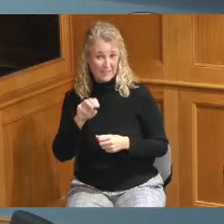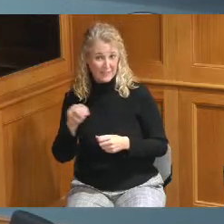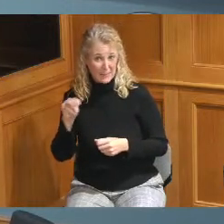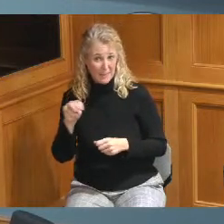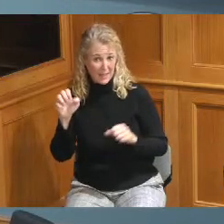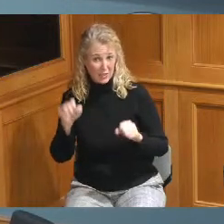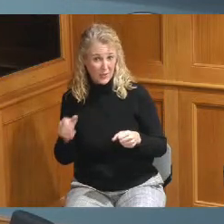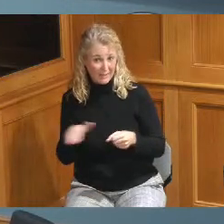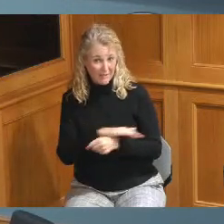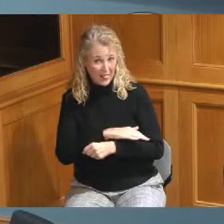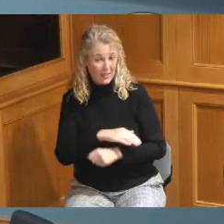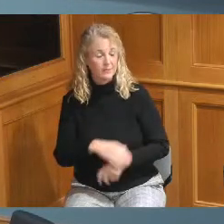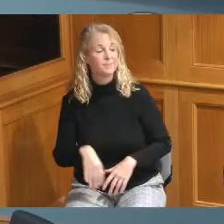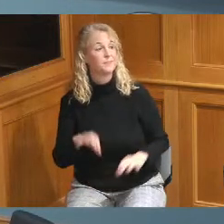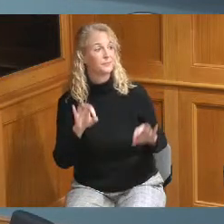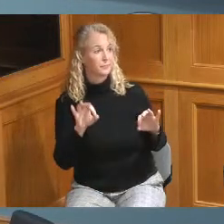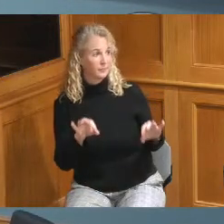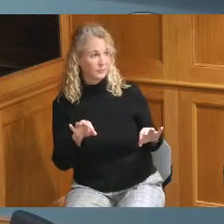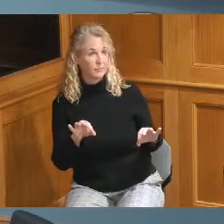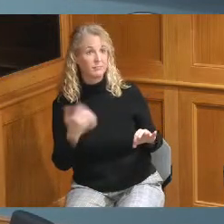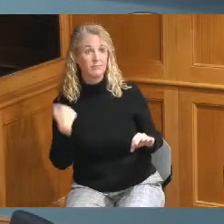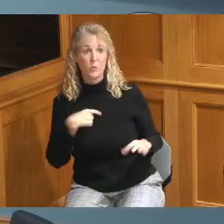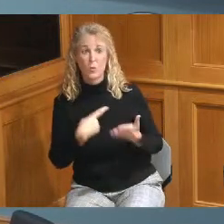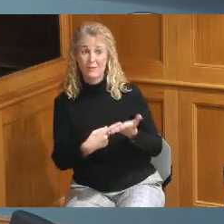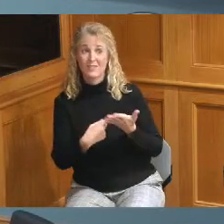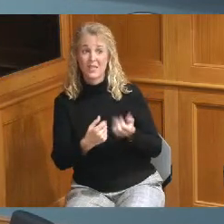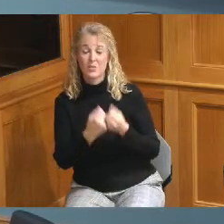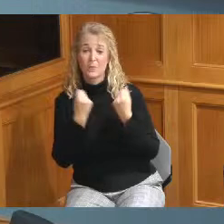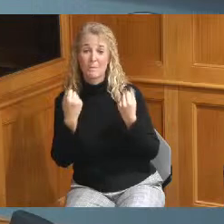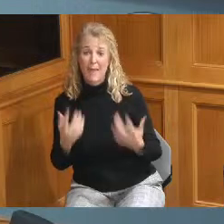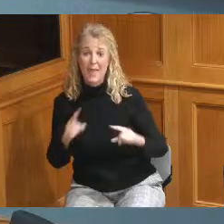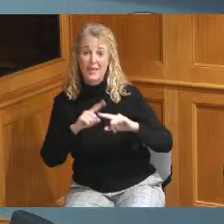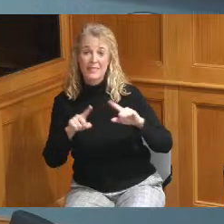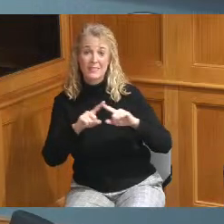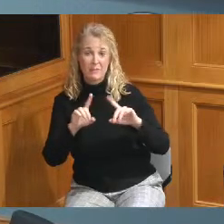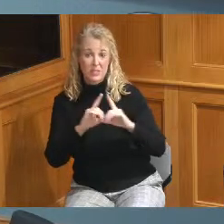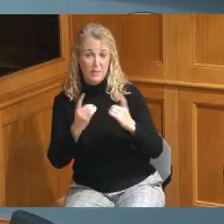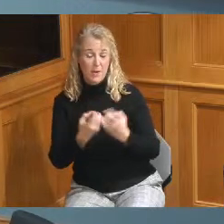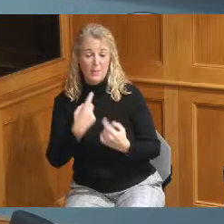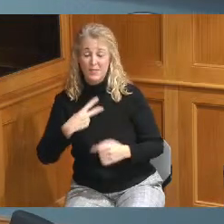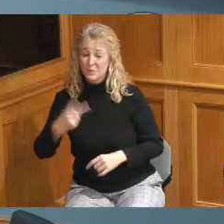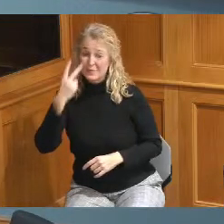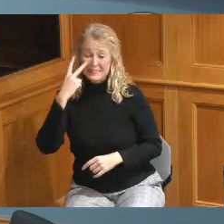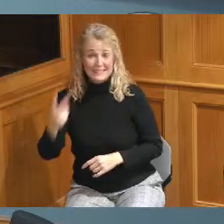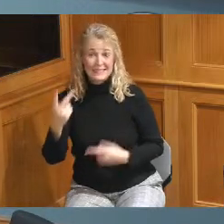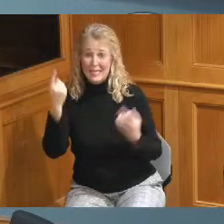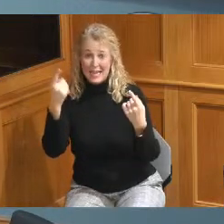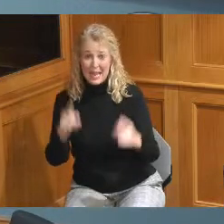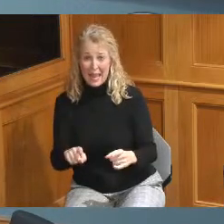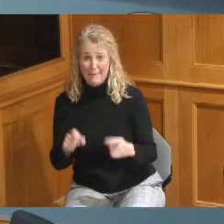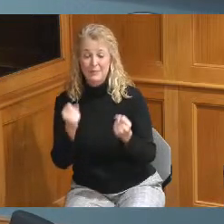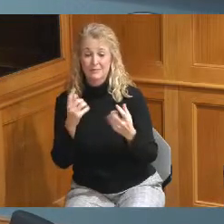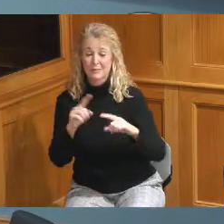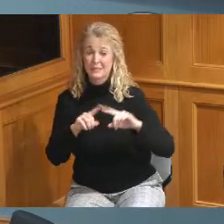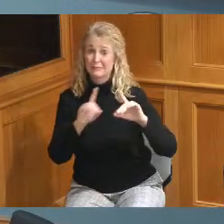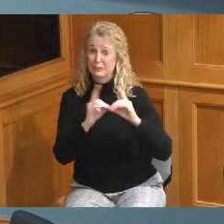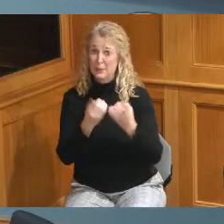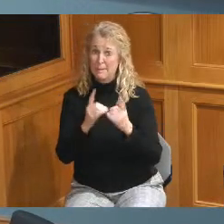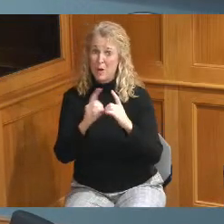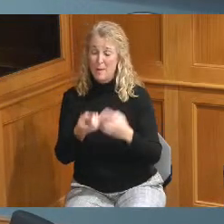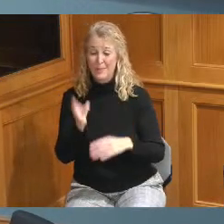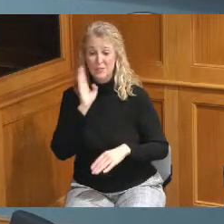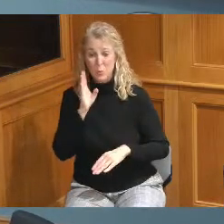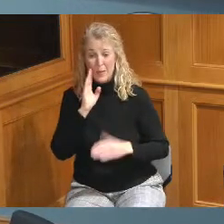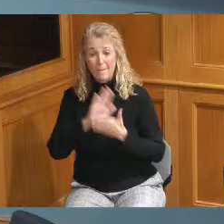other services? Yeah, so that's where we've talked with the departments about, as we see the efficiencies in the departments, we're expecting those efficiencies